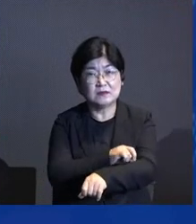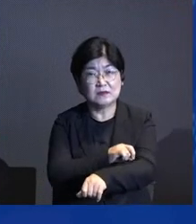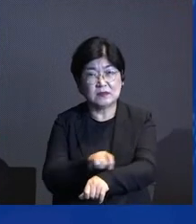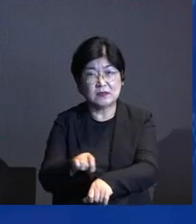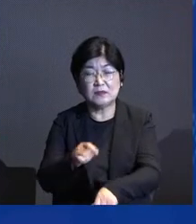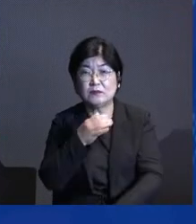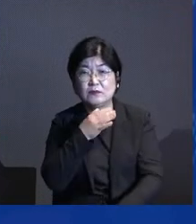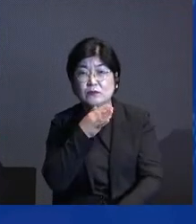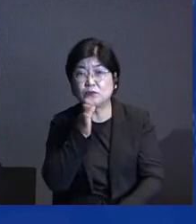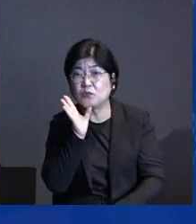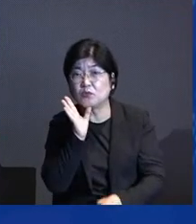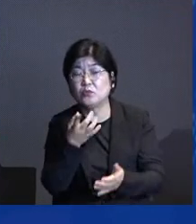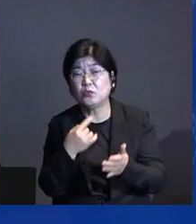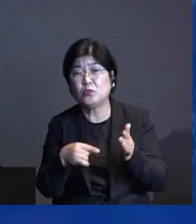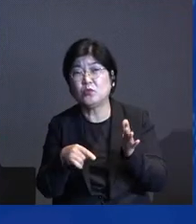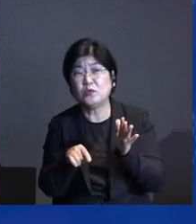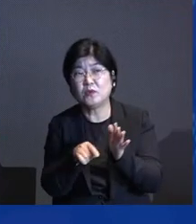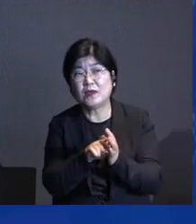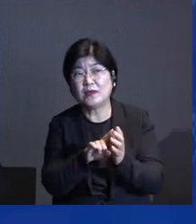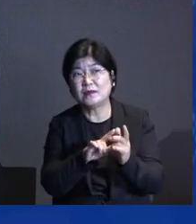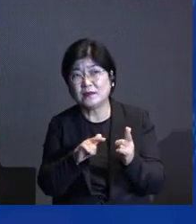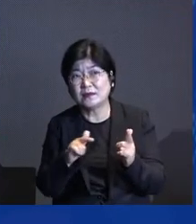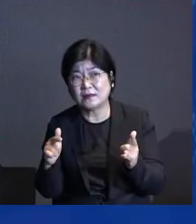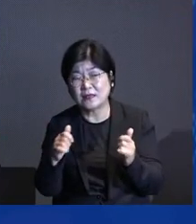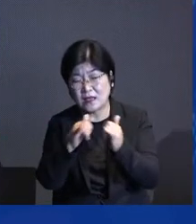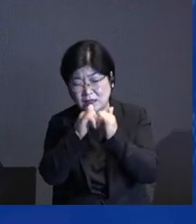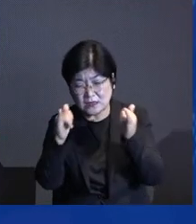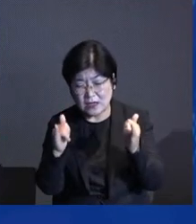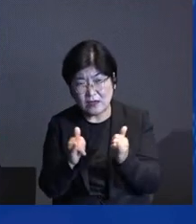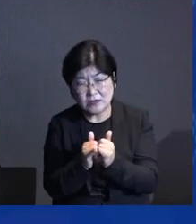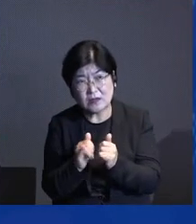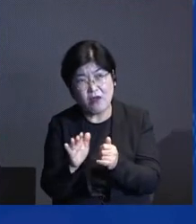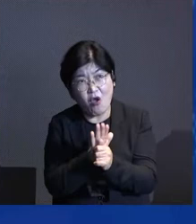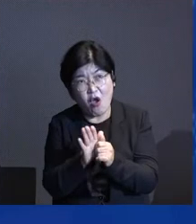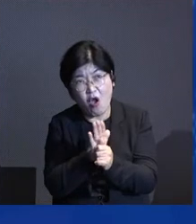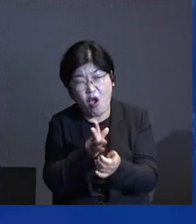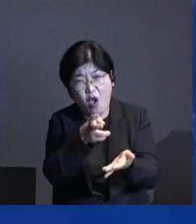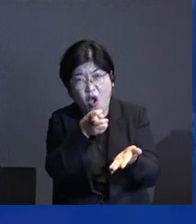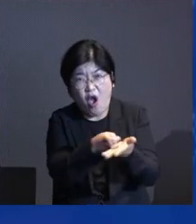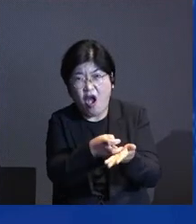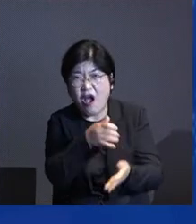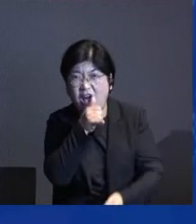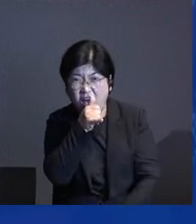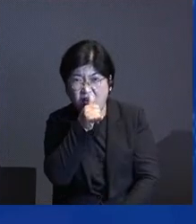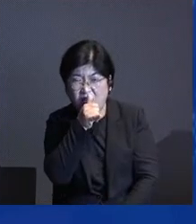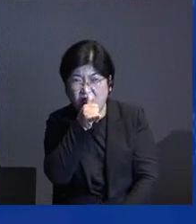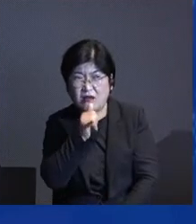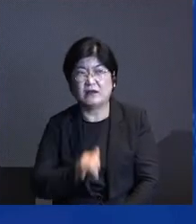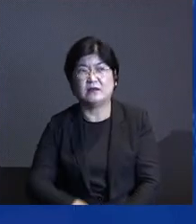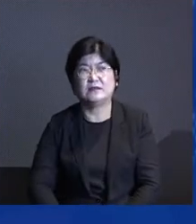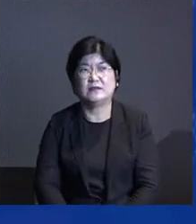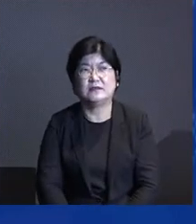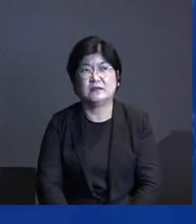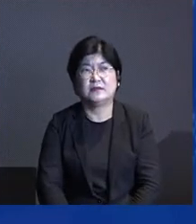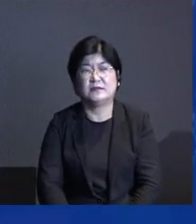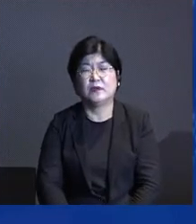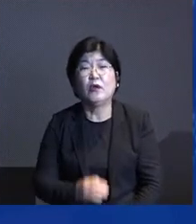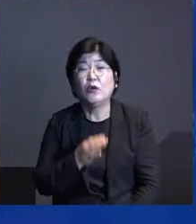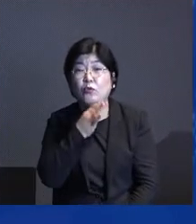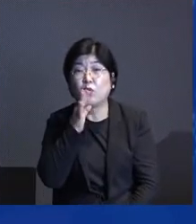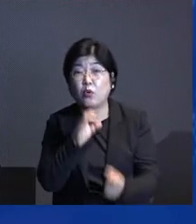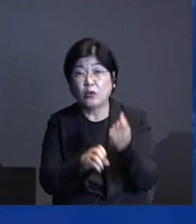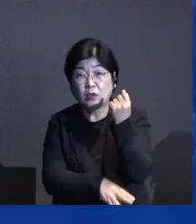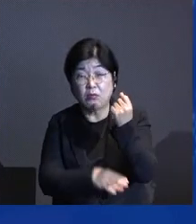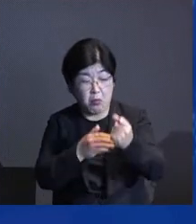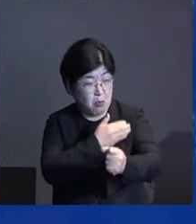people in 2009. And so it is a basic right of older people protected by